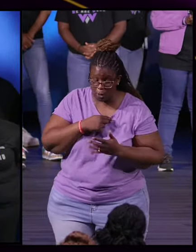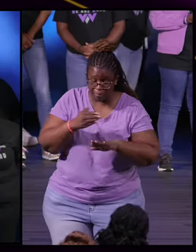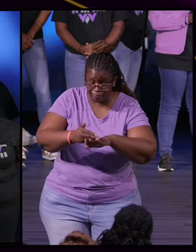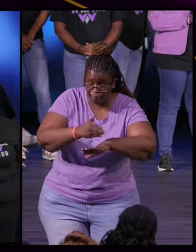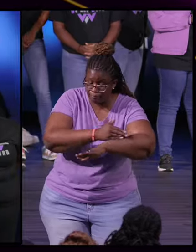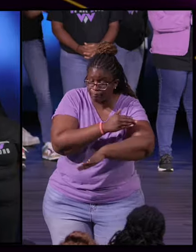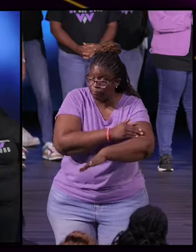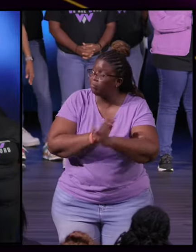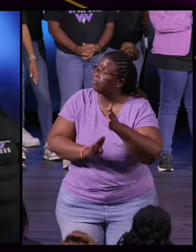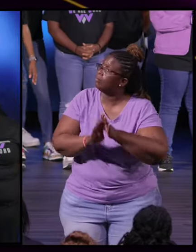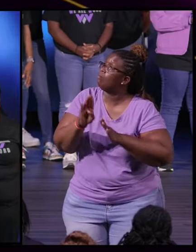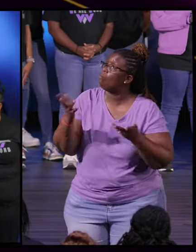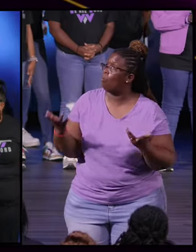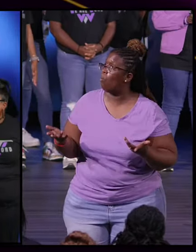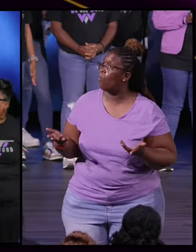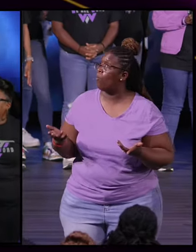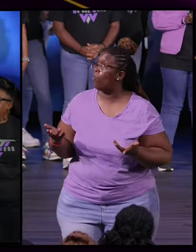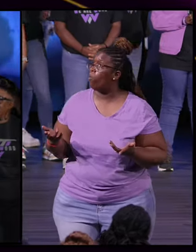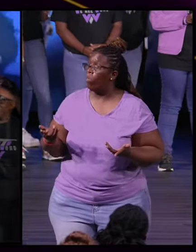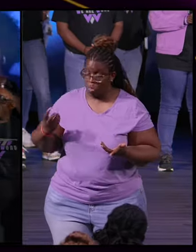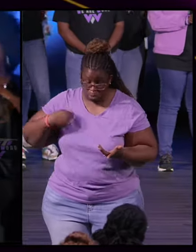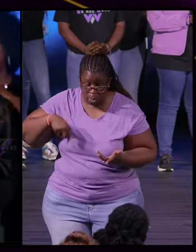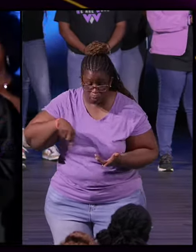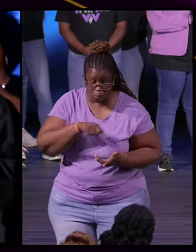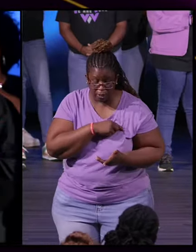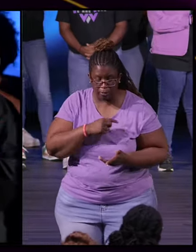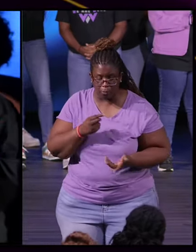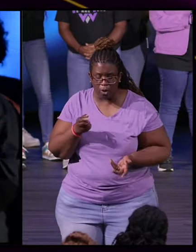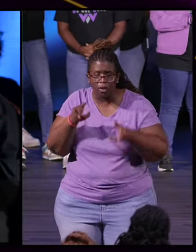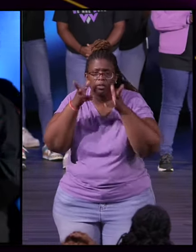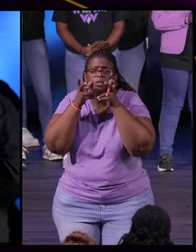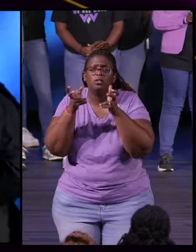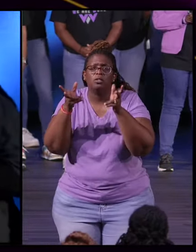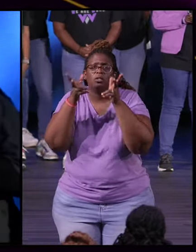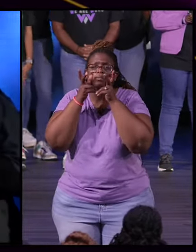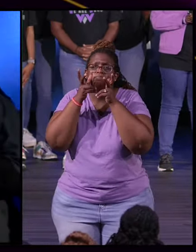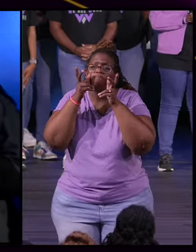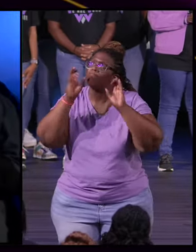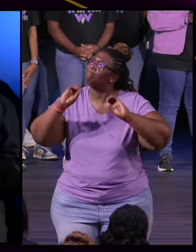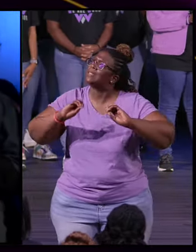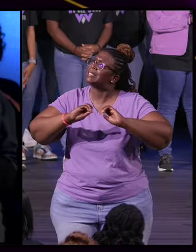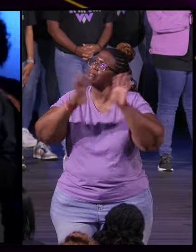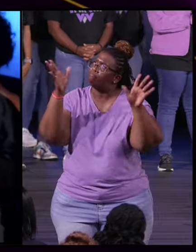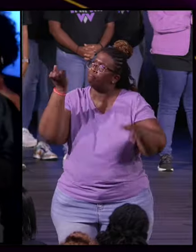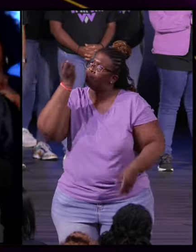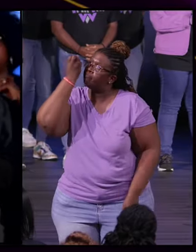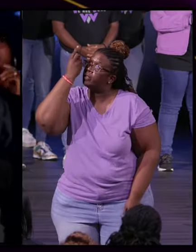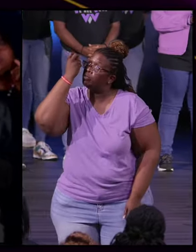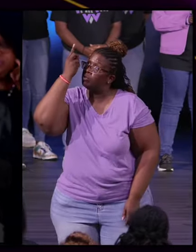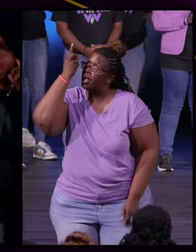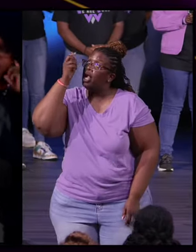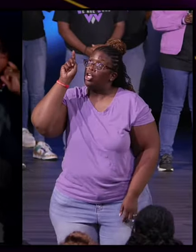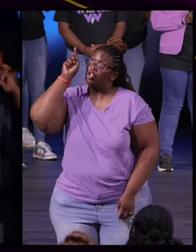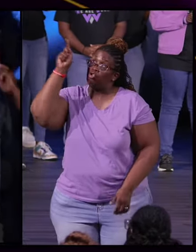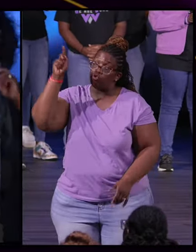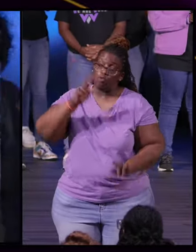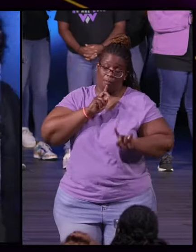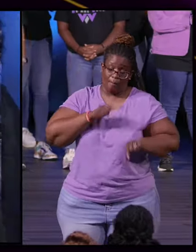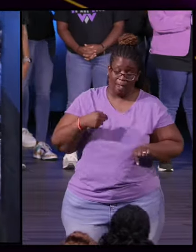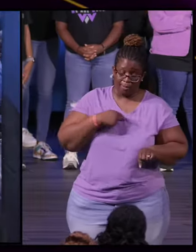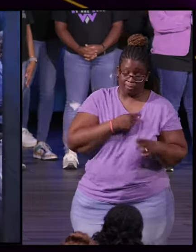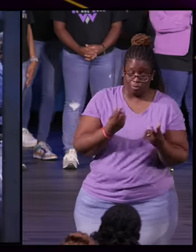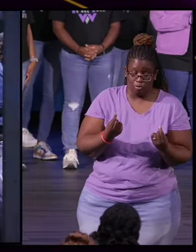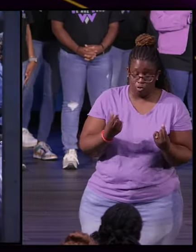you and that we will have clarity of mind of what you're calling us to and what you're calling us